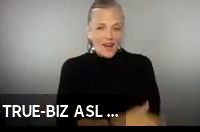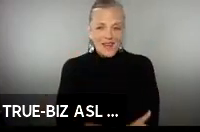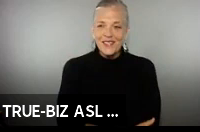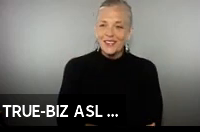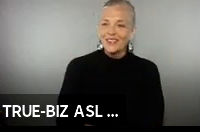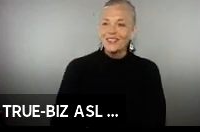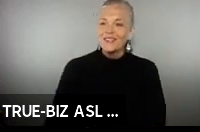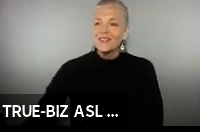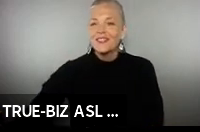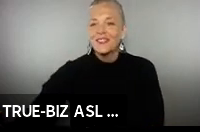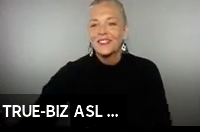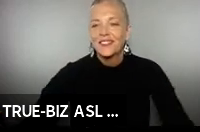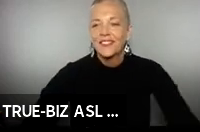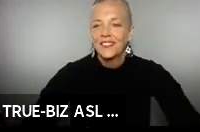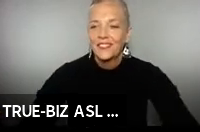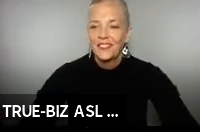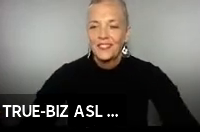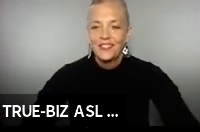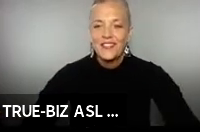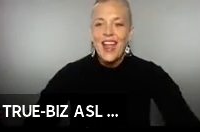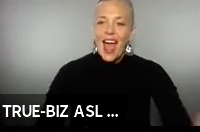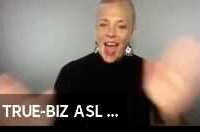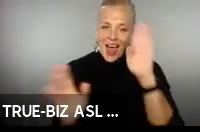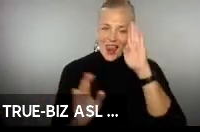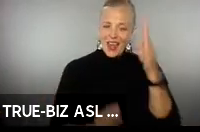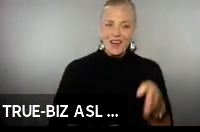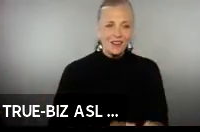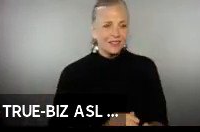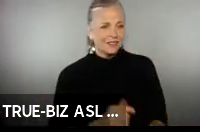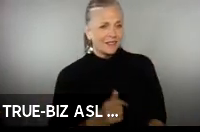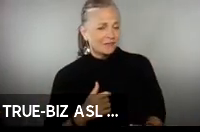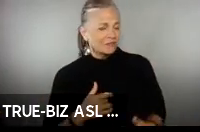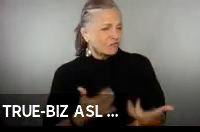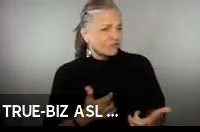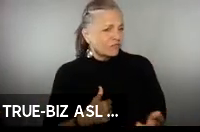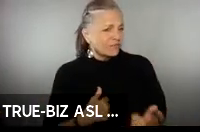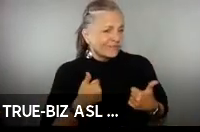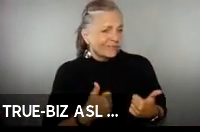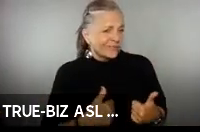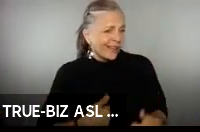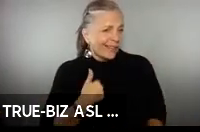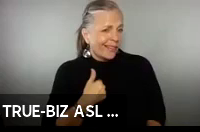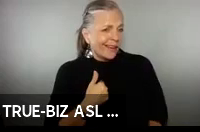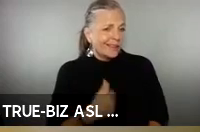Hello. How's life? All right. I can't.